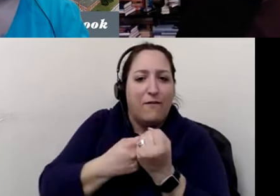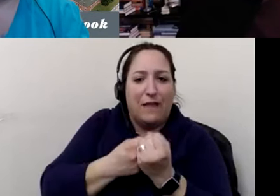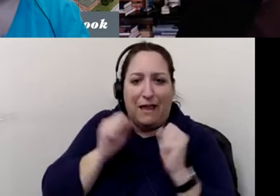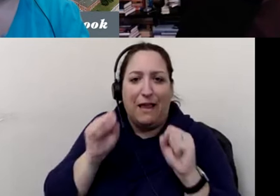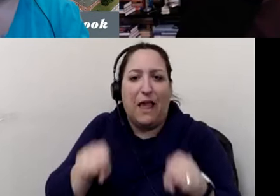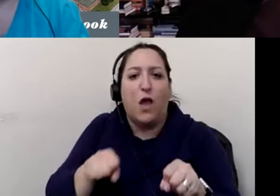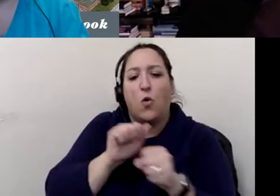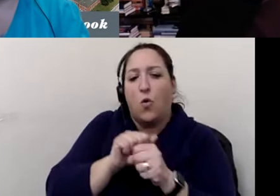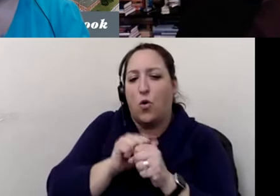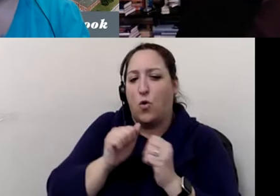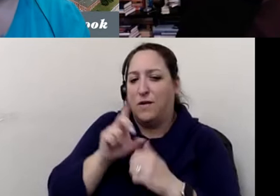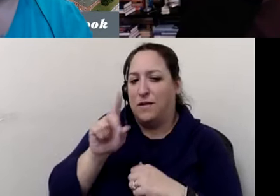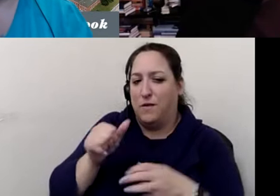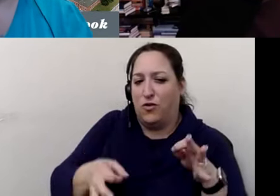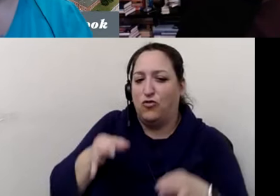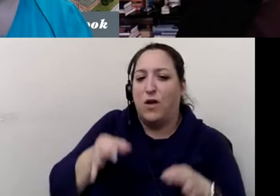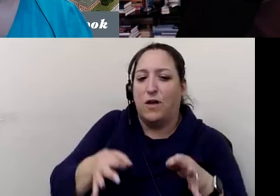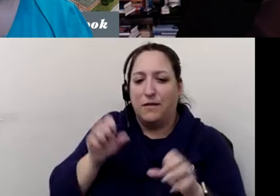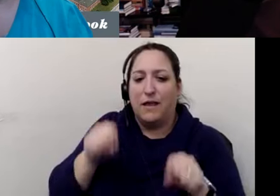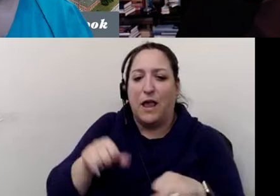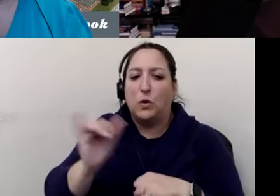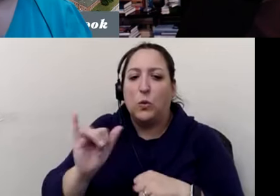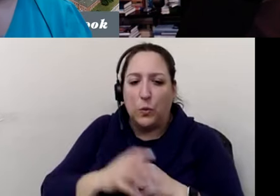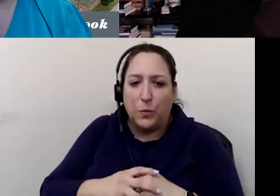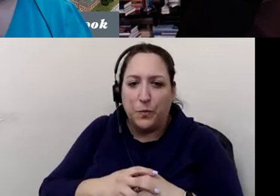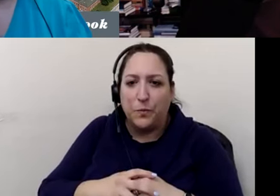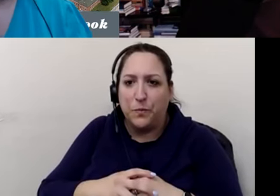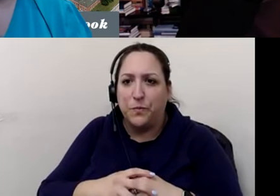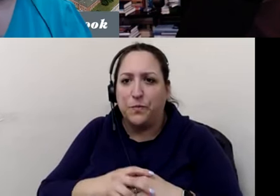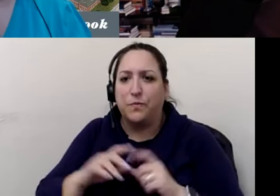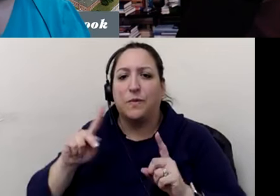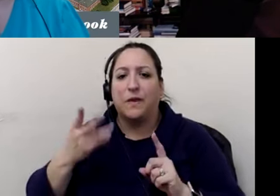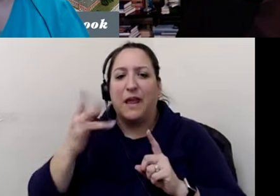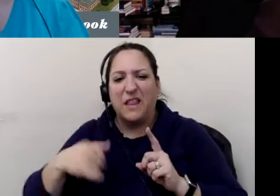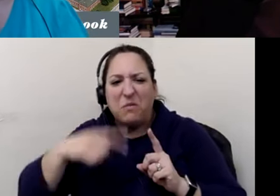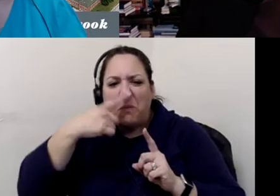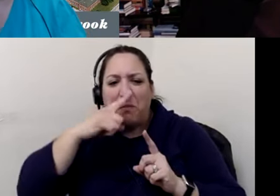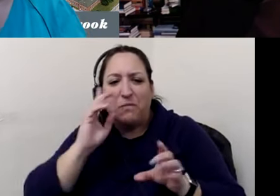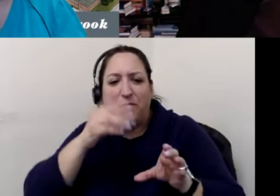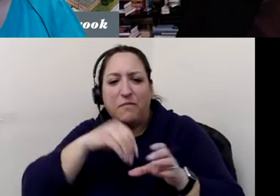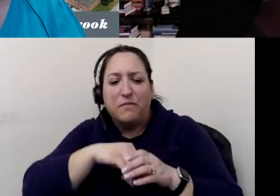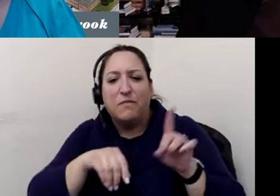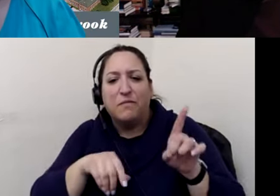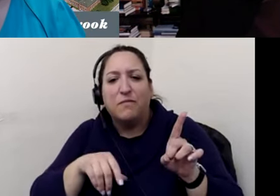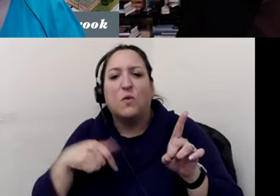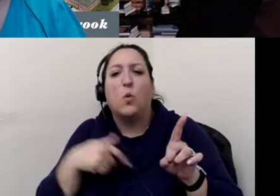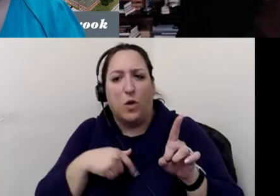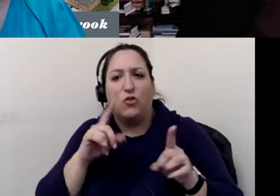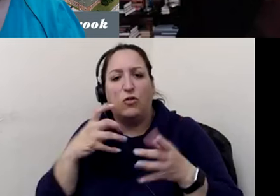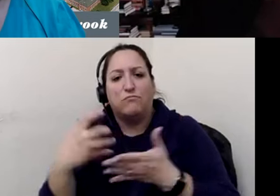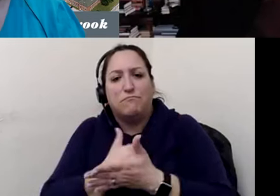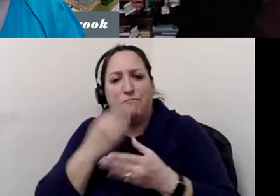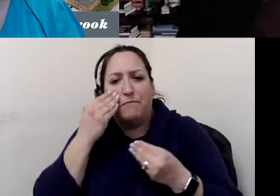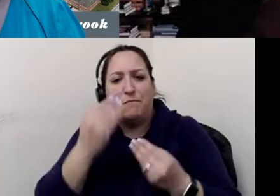and working in disability justice spaces. Catherine, if I may, I think also we should get